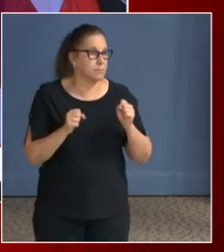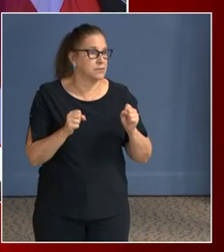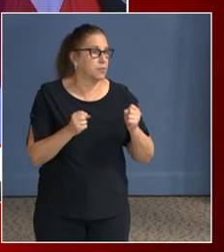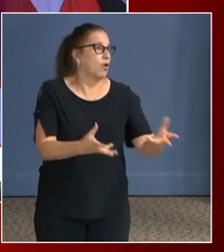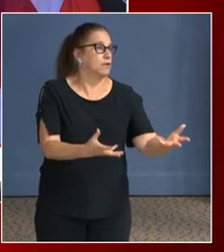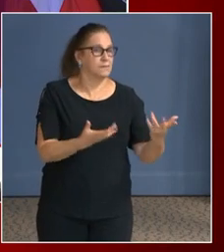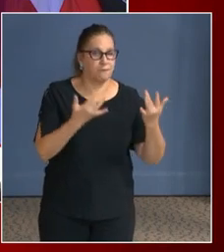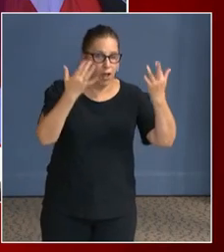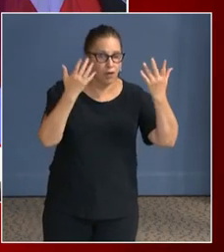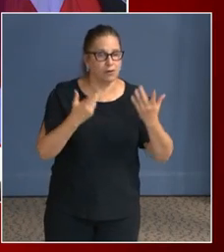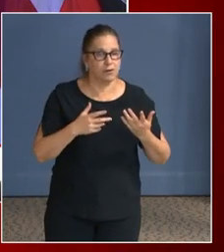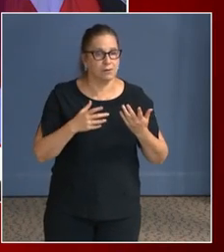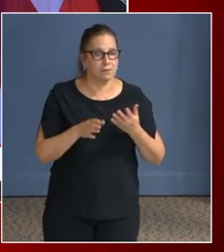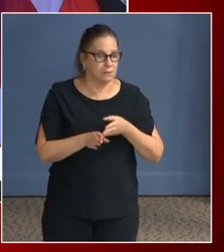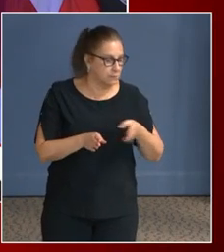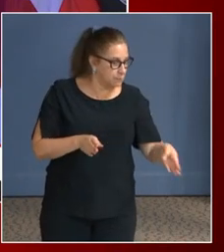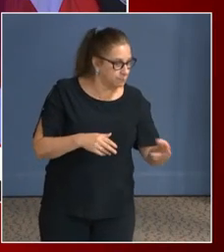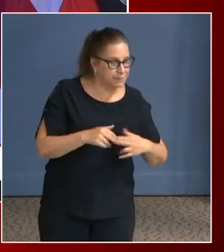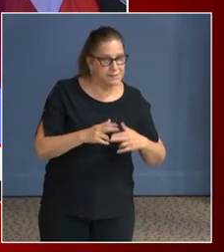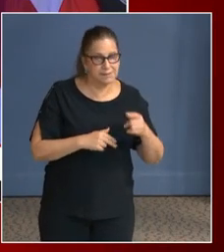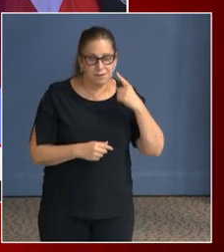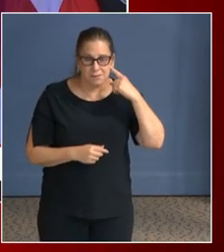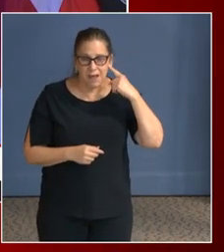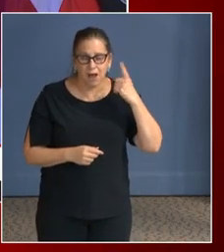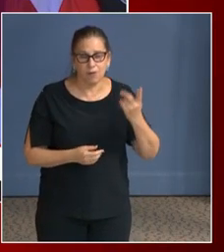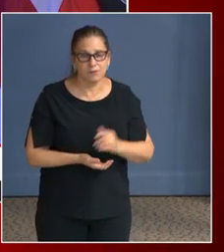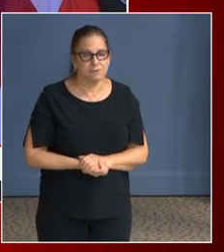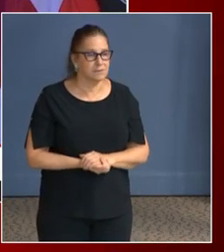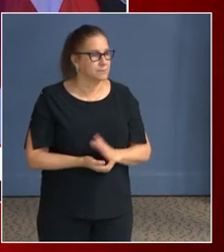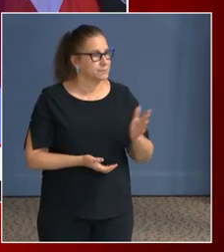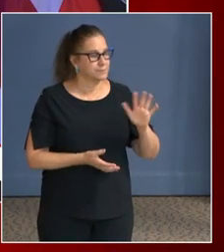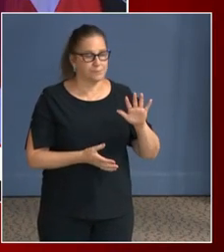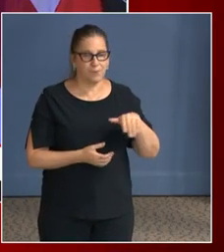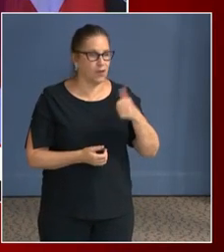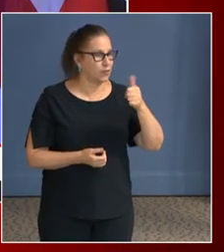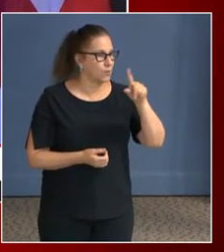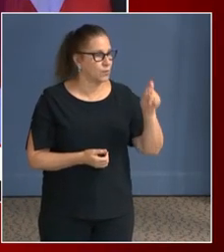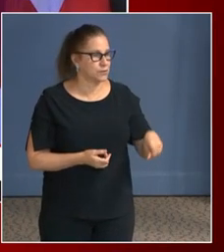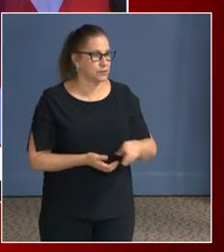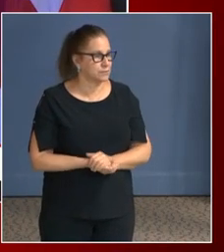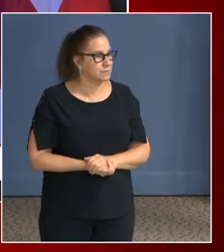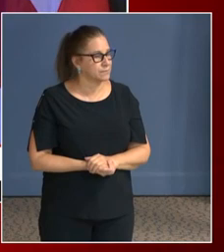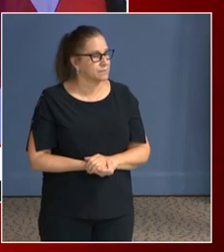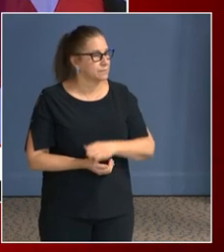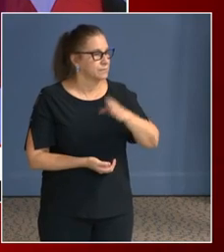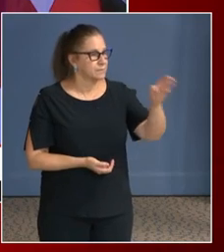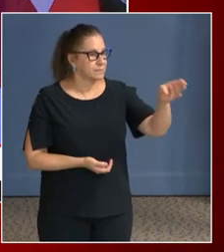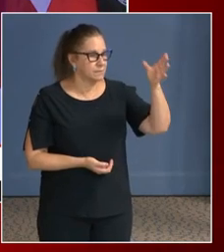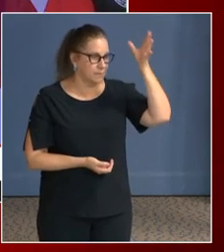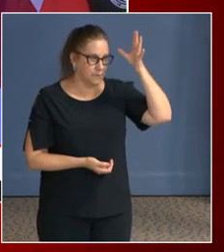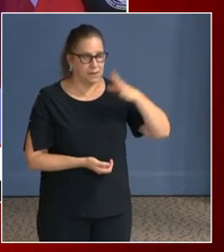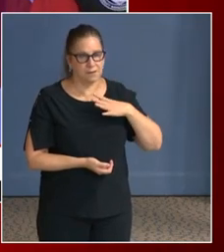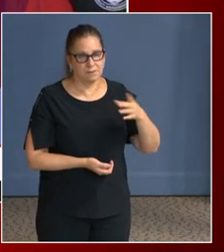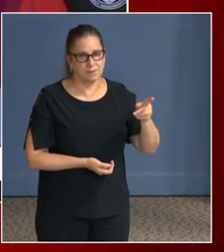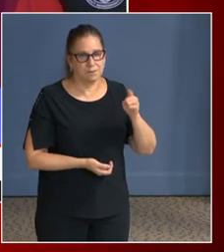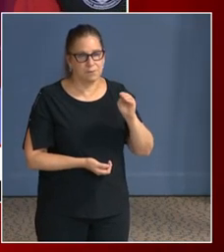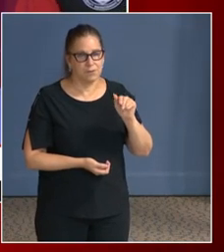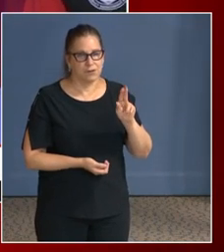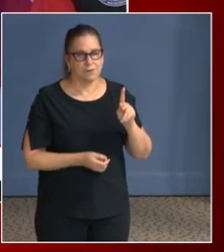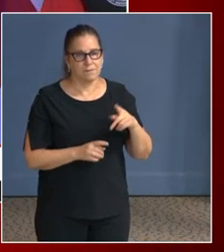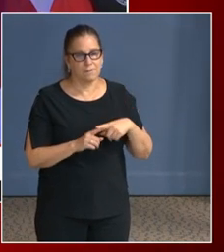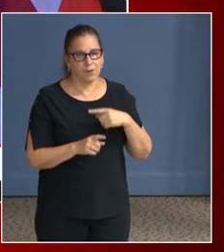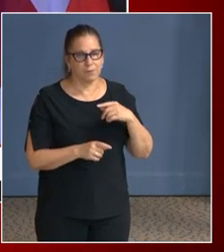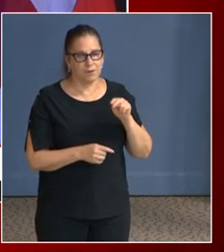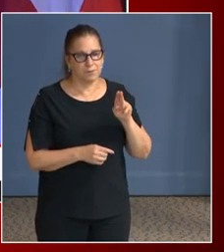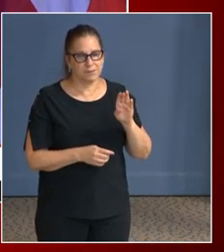them. Any other questions? Yes, If I could, on two different topics. Yes. First day